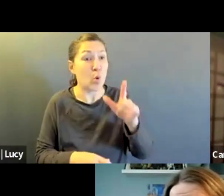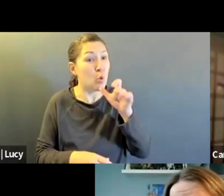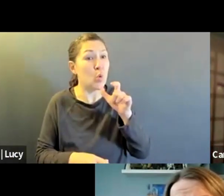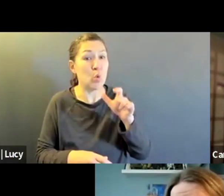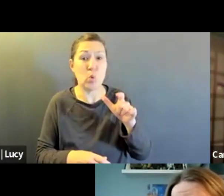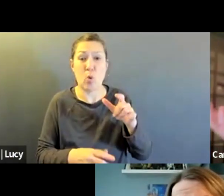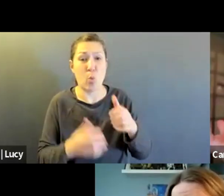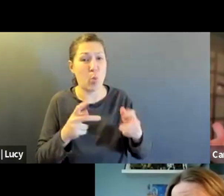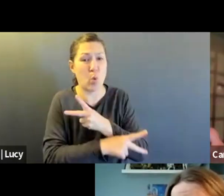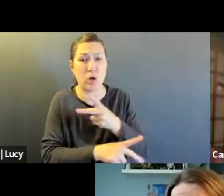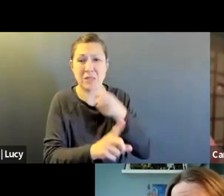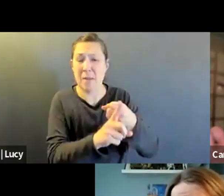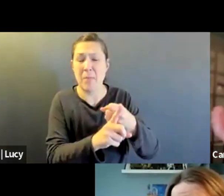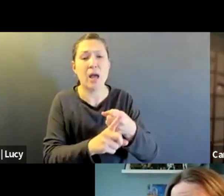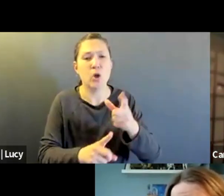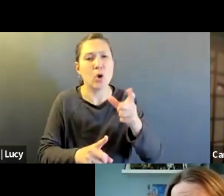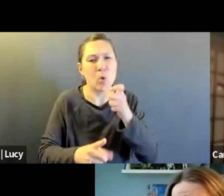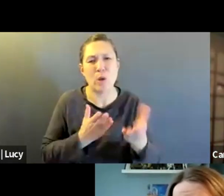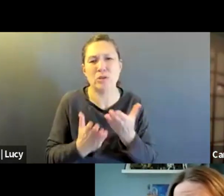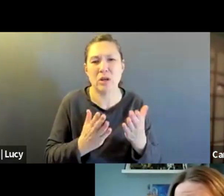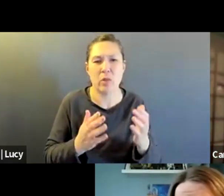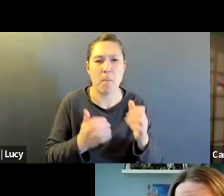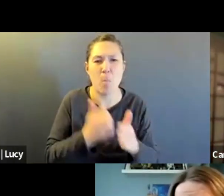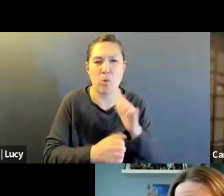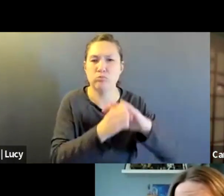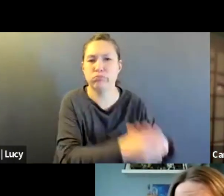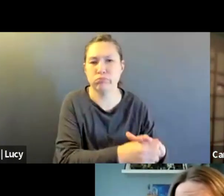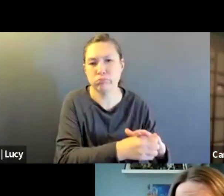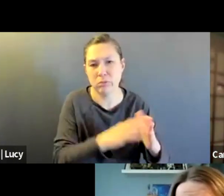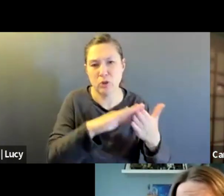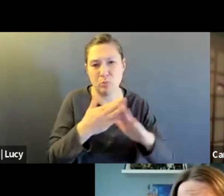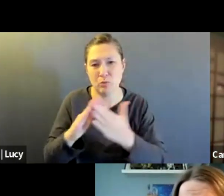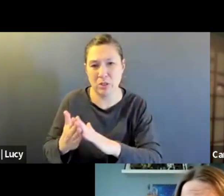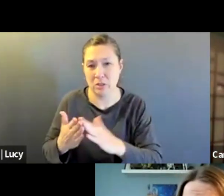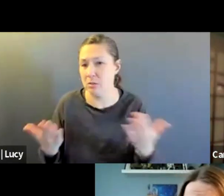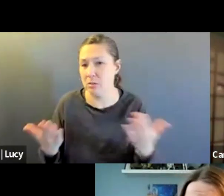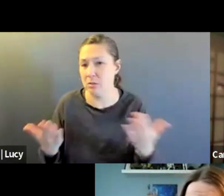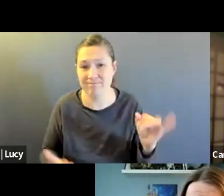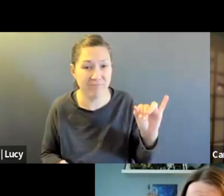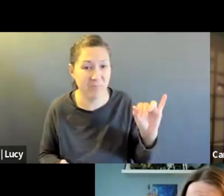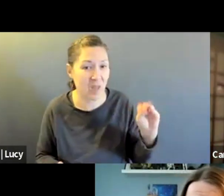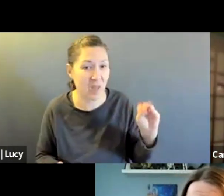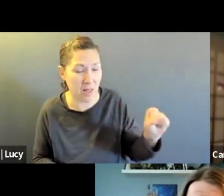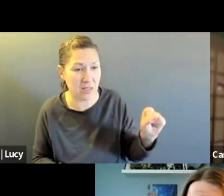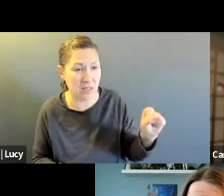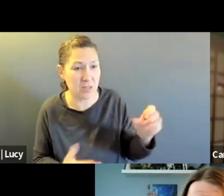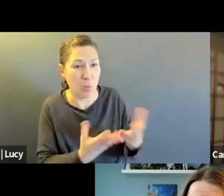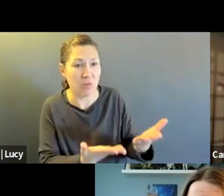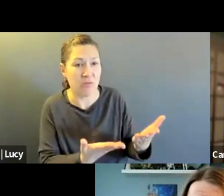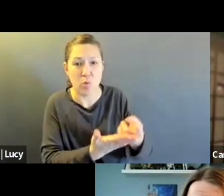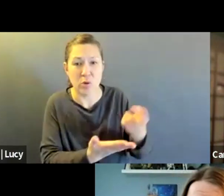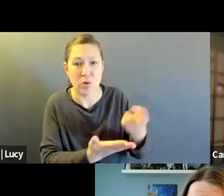hardest, writ large across the country. You know, the IMLS provides you know, the resources that let